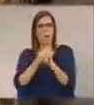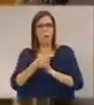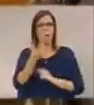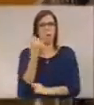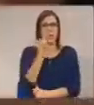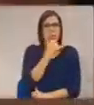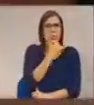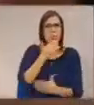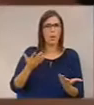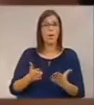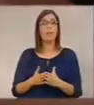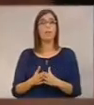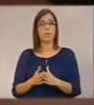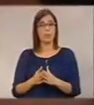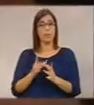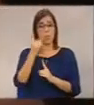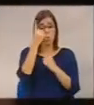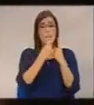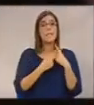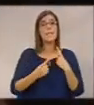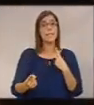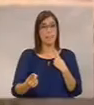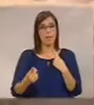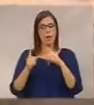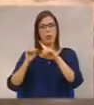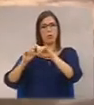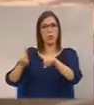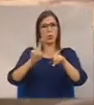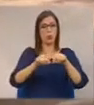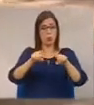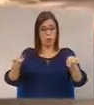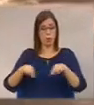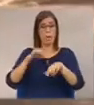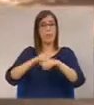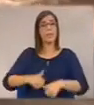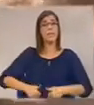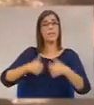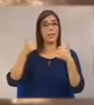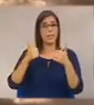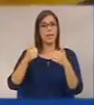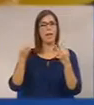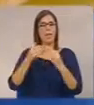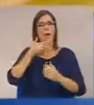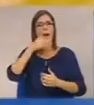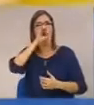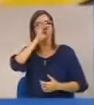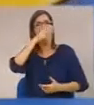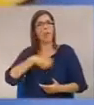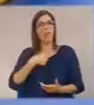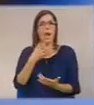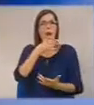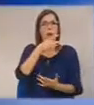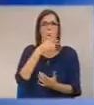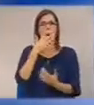a smile. Durante uma semana, em diferentes espaços da cidade, cruzaram-se experiências, cores